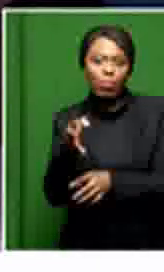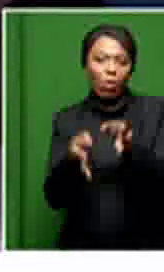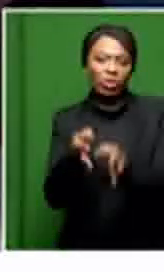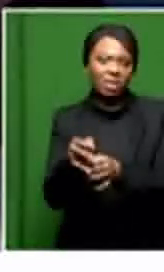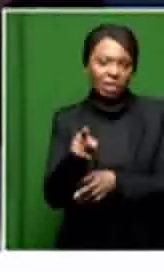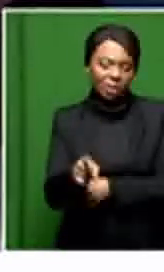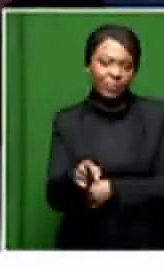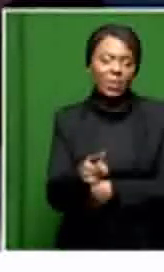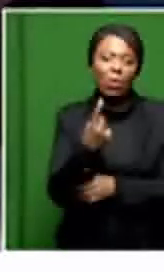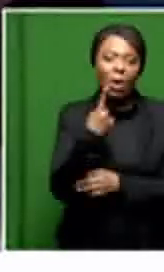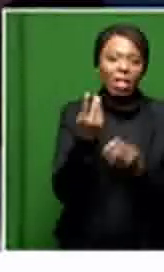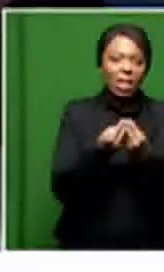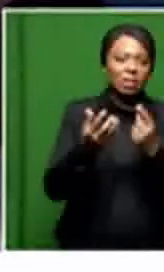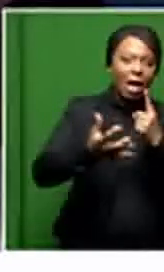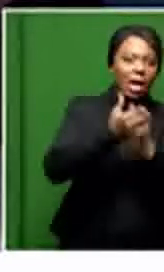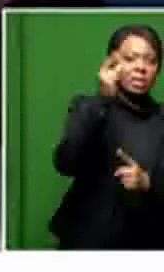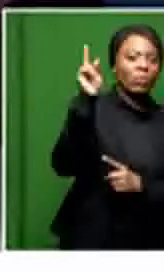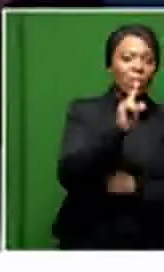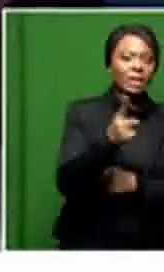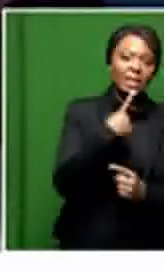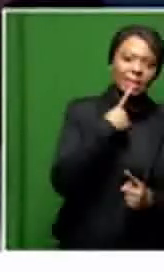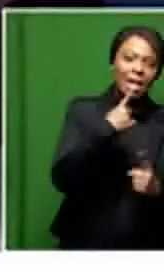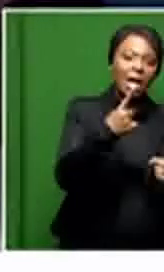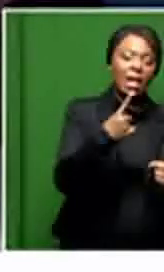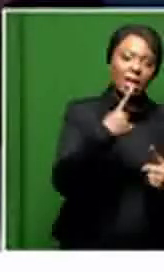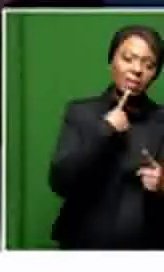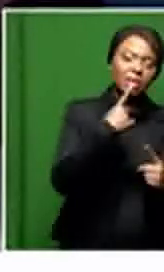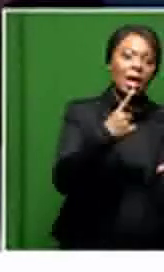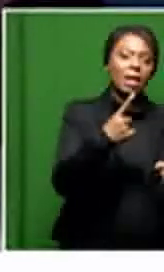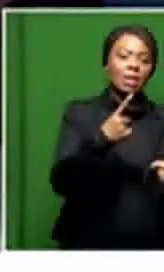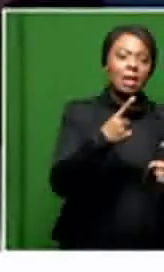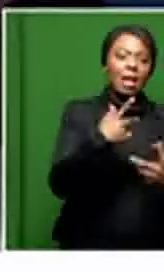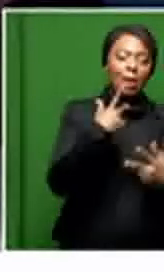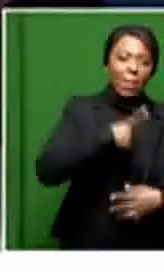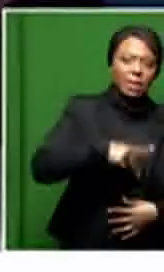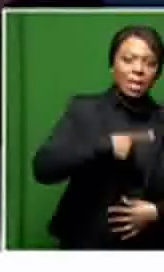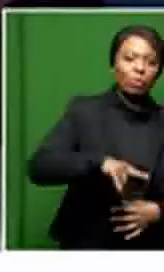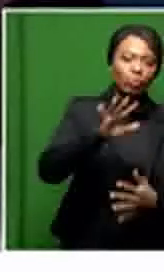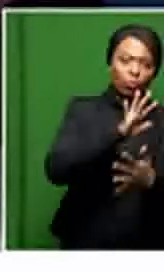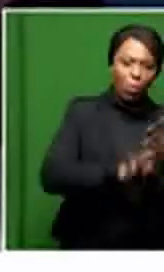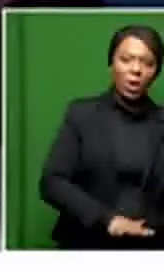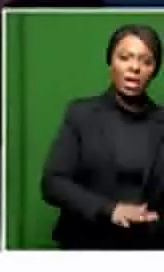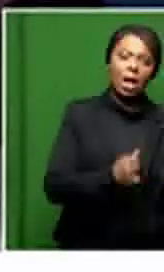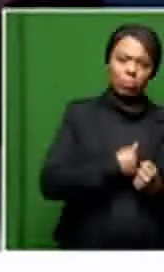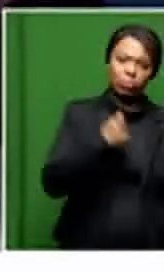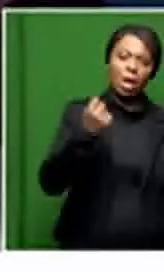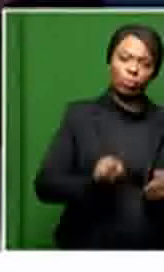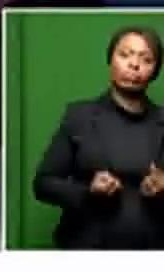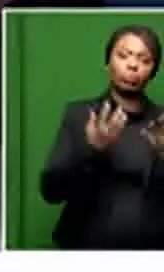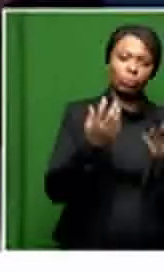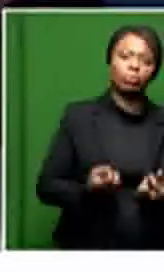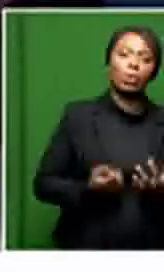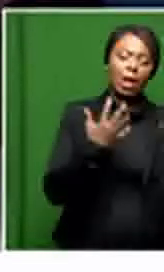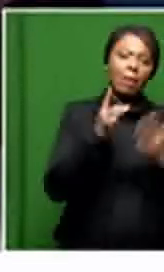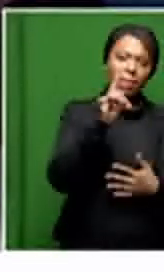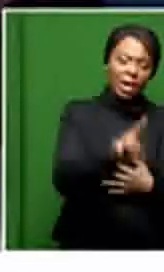achieve. The other thing to achieve is to tell these incredible personal stories. One of the